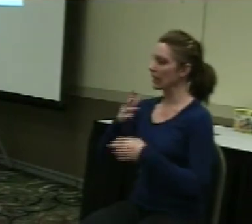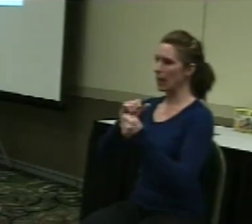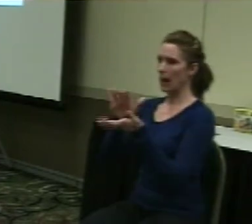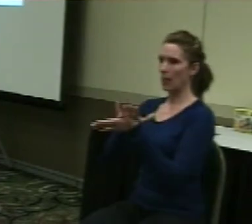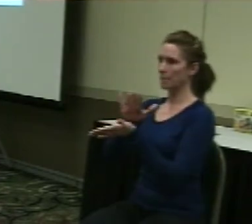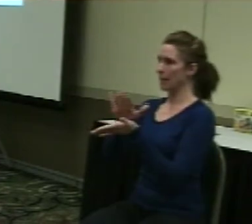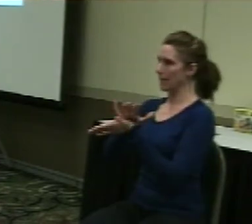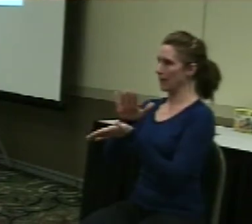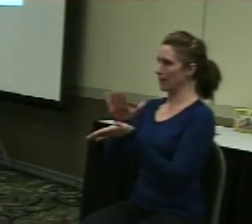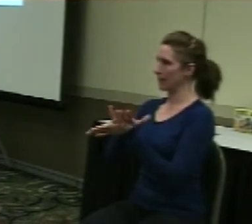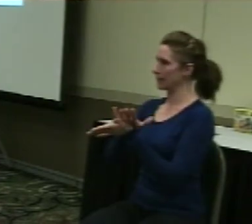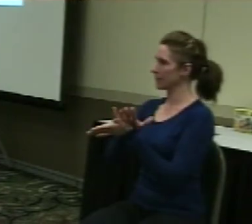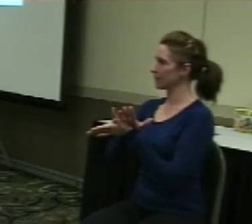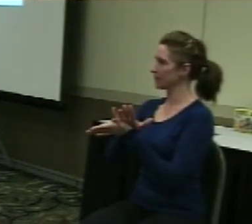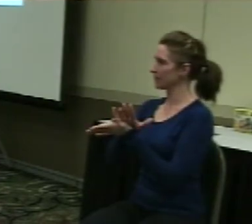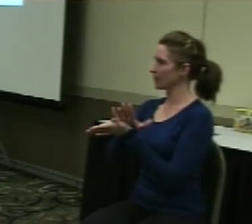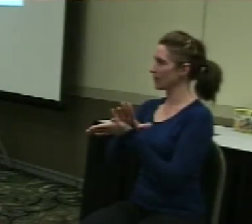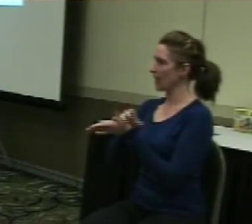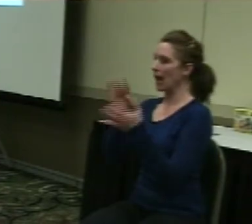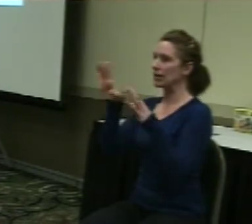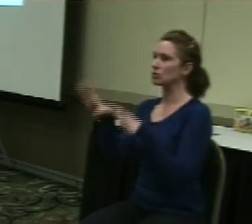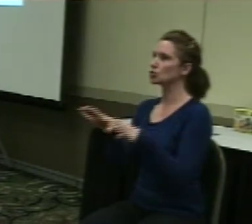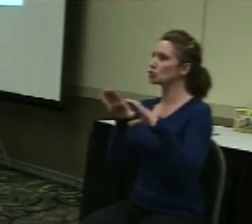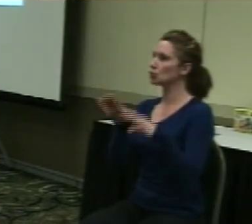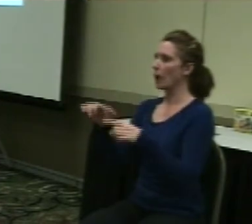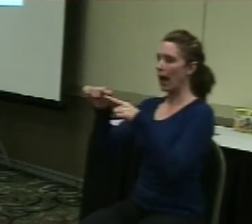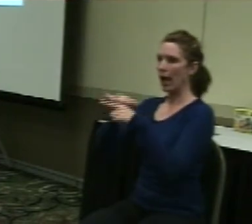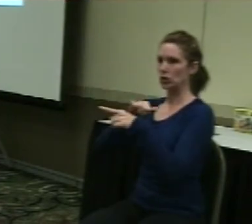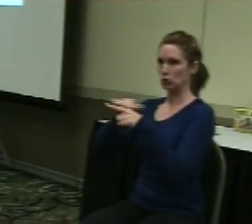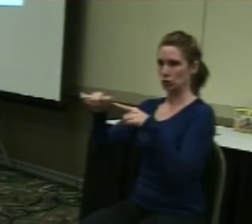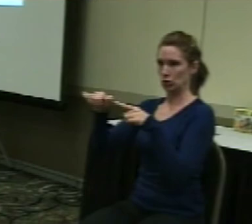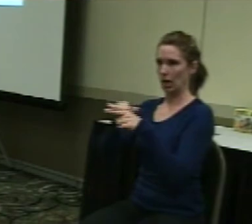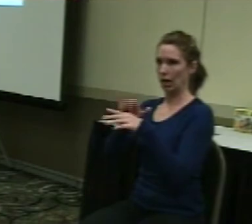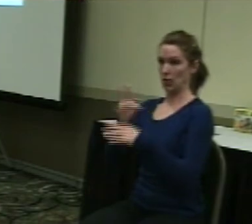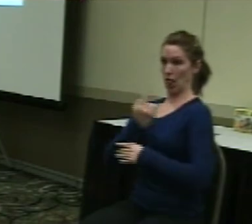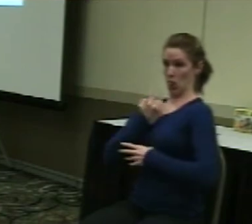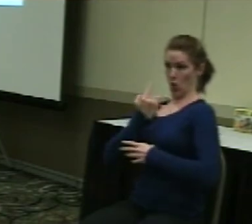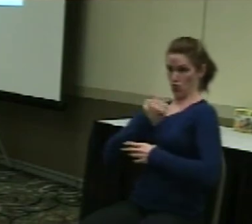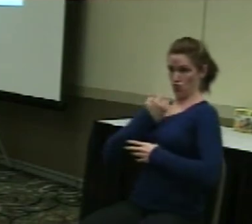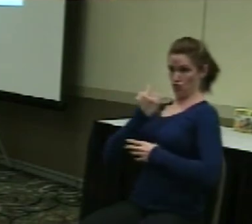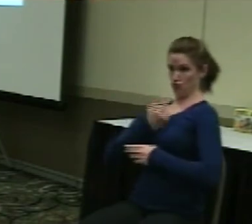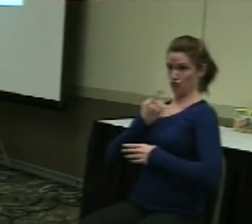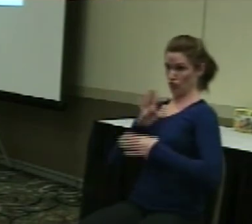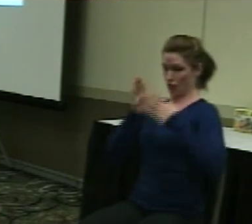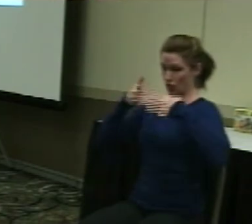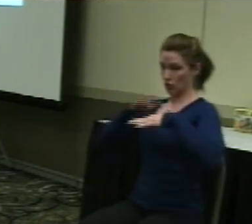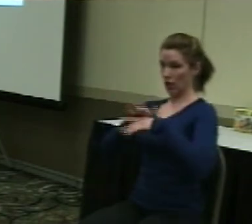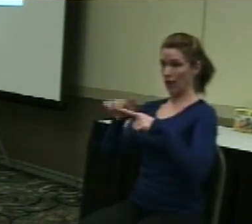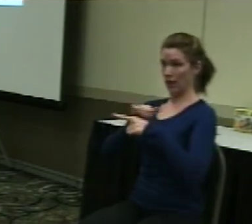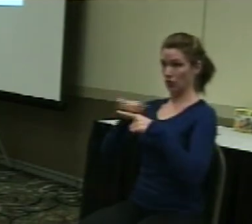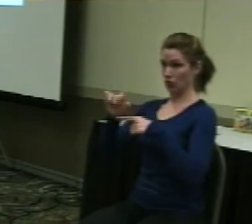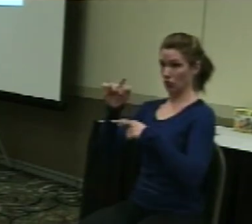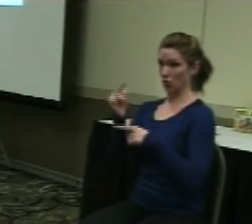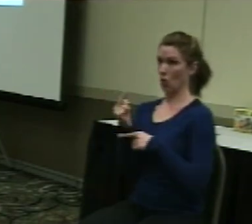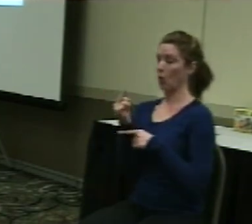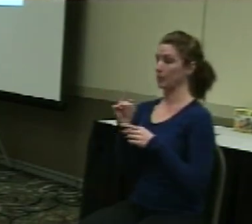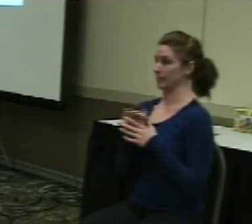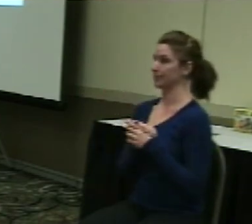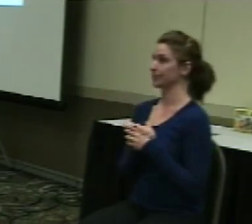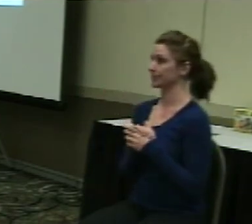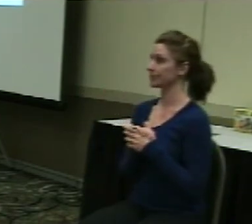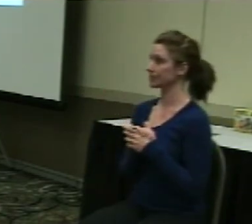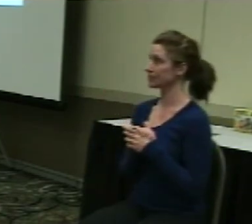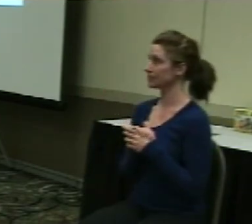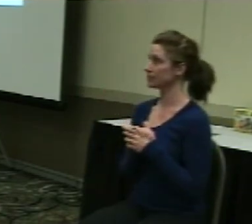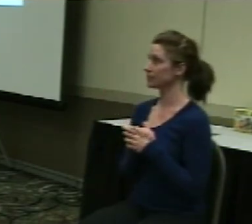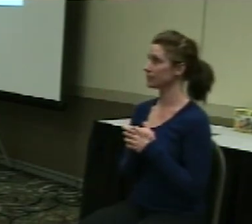little packet and do this exercise alone first. It'll take a minute to run through.